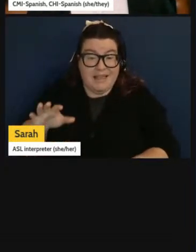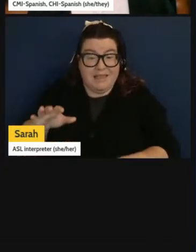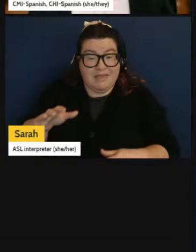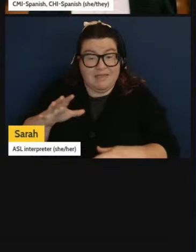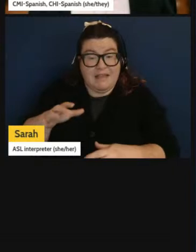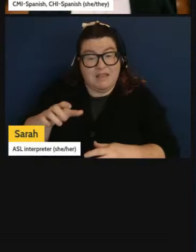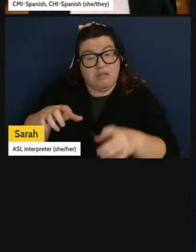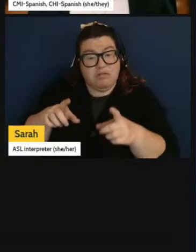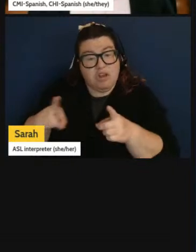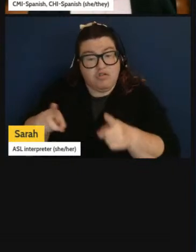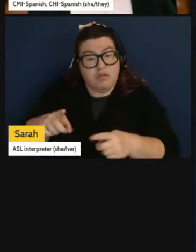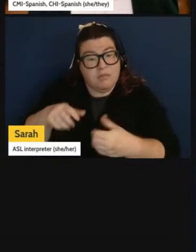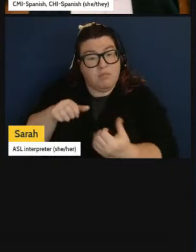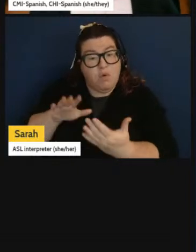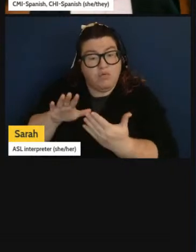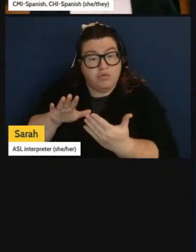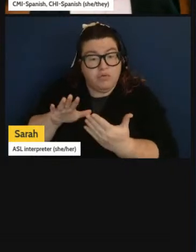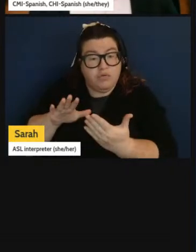approach.